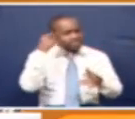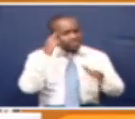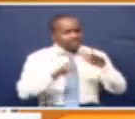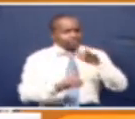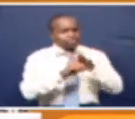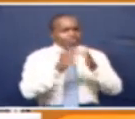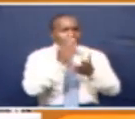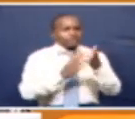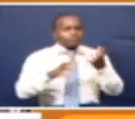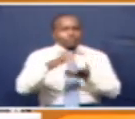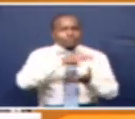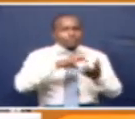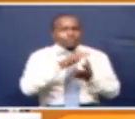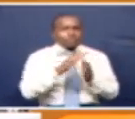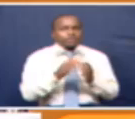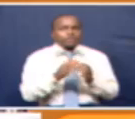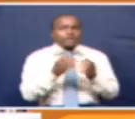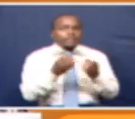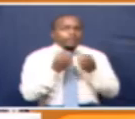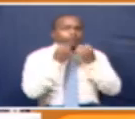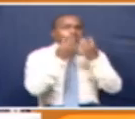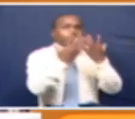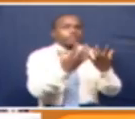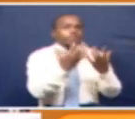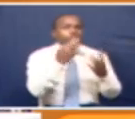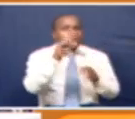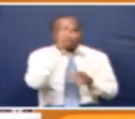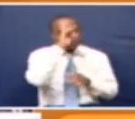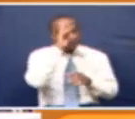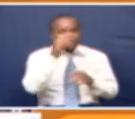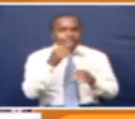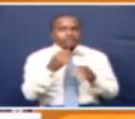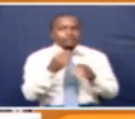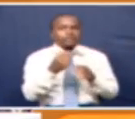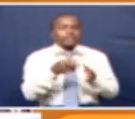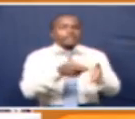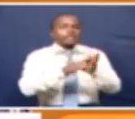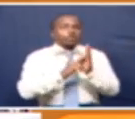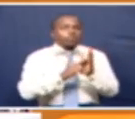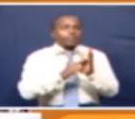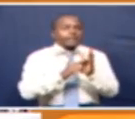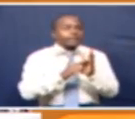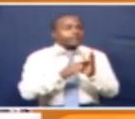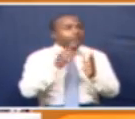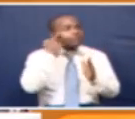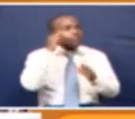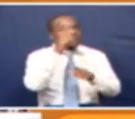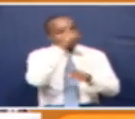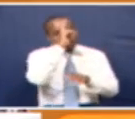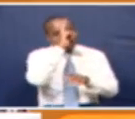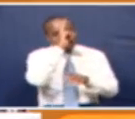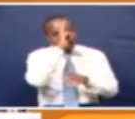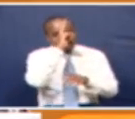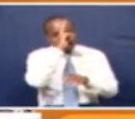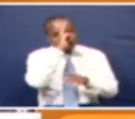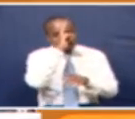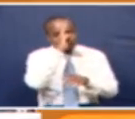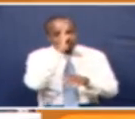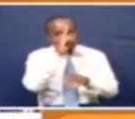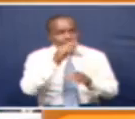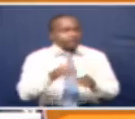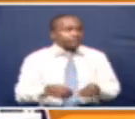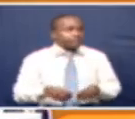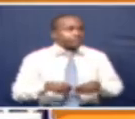The notification to the police is just a requirement so that the police provide security, not a request for